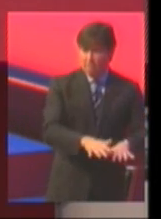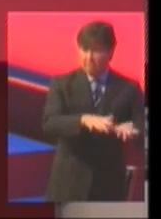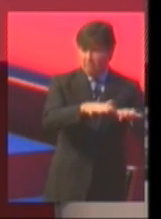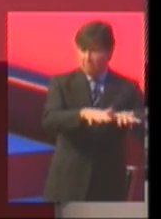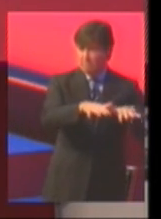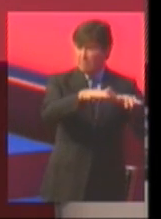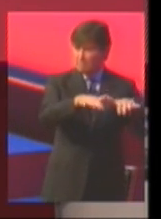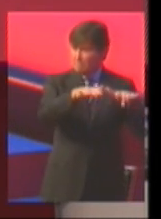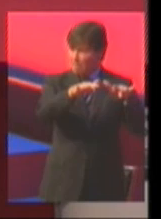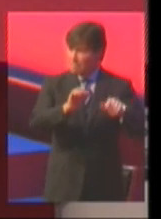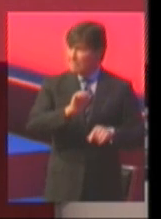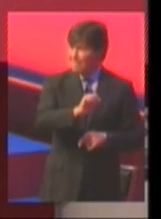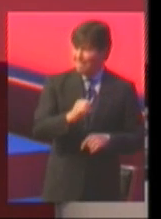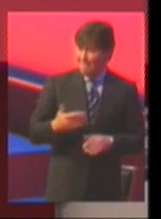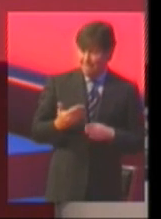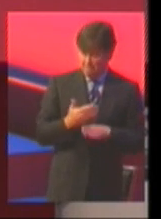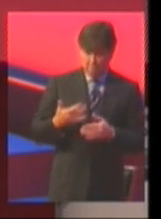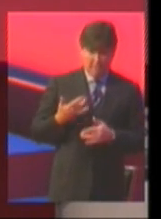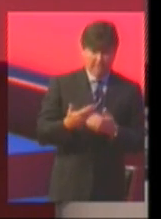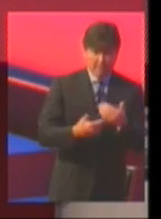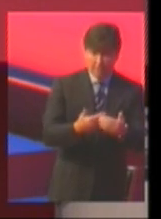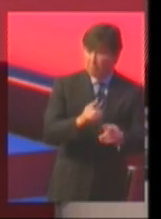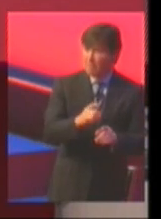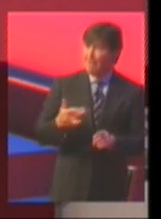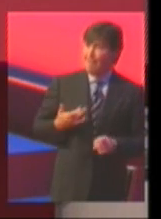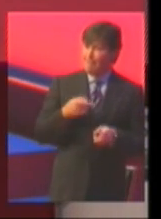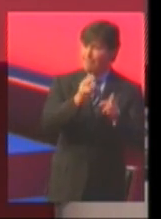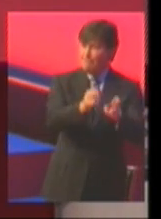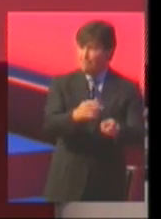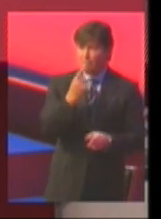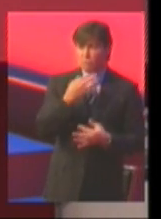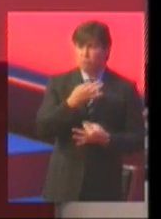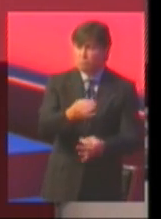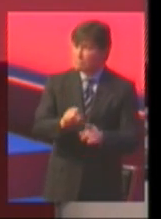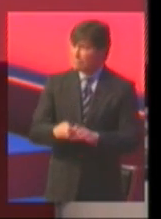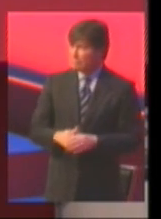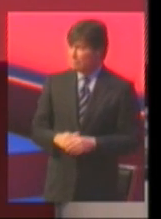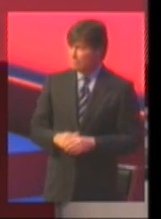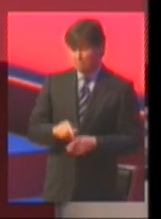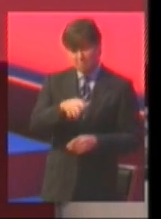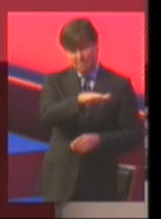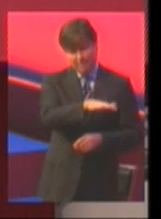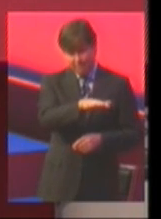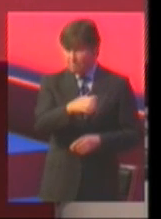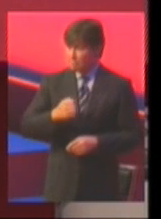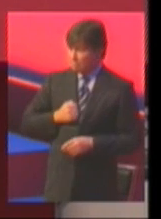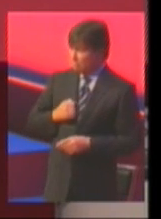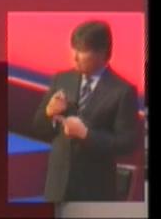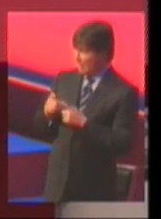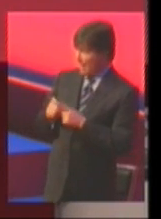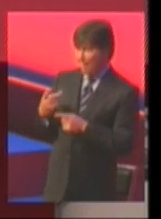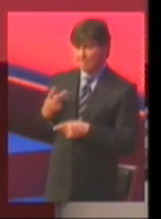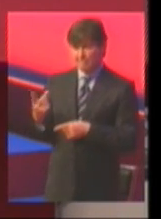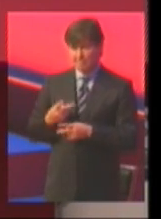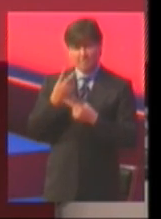which puts at risk not just their livelihoods, but their very lives. For those families that on your behalf, Ed and I met last